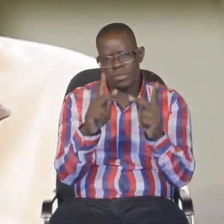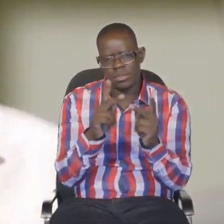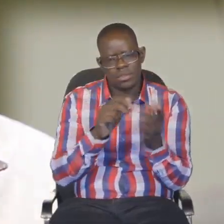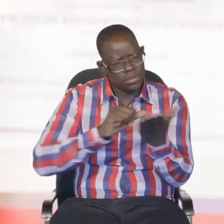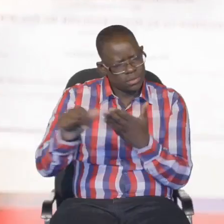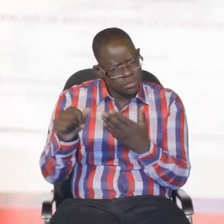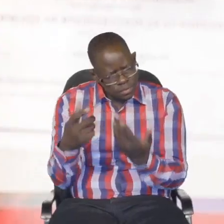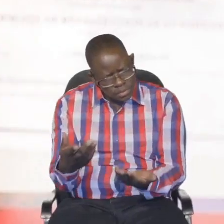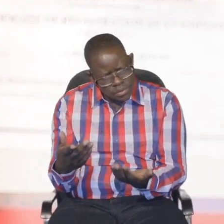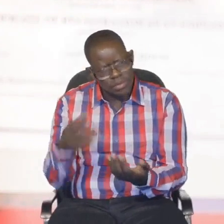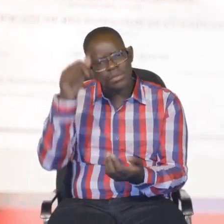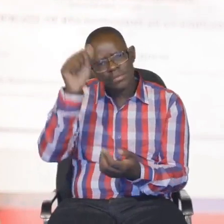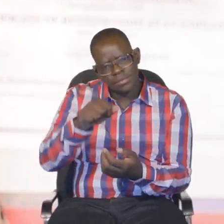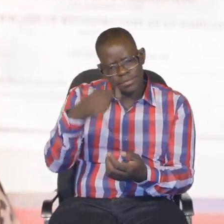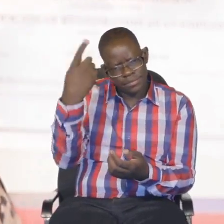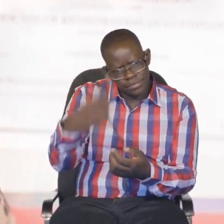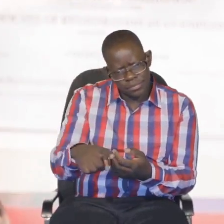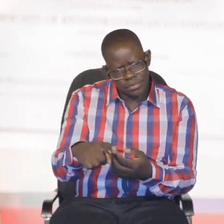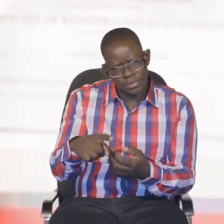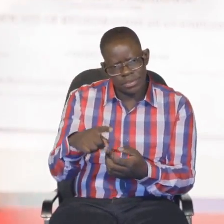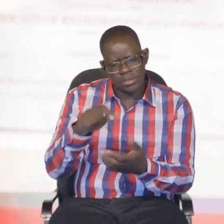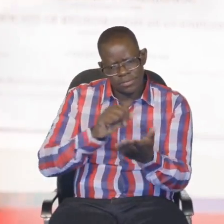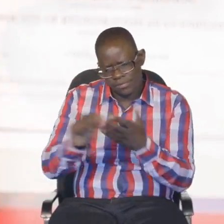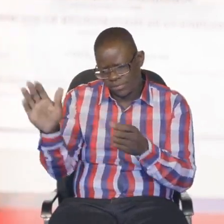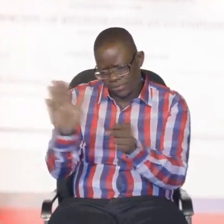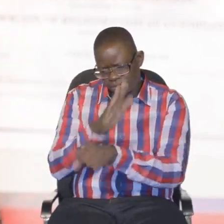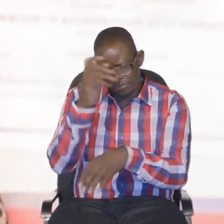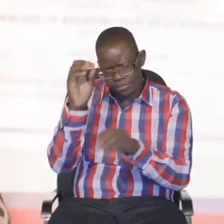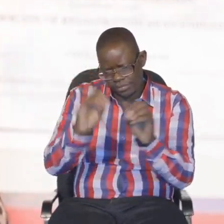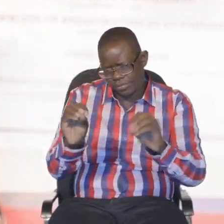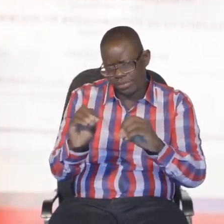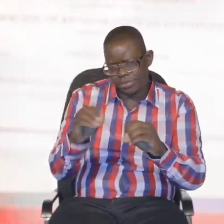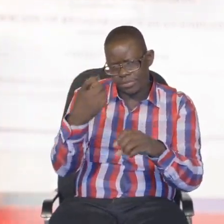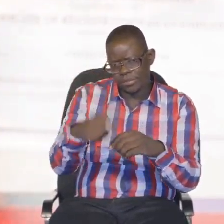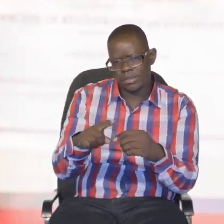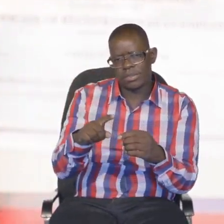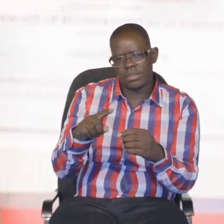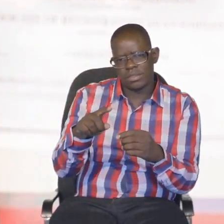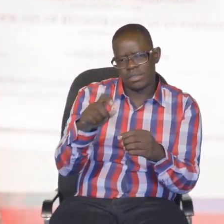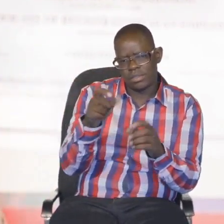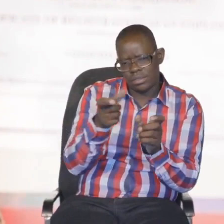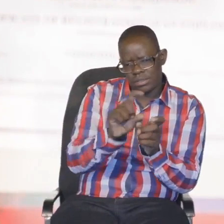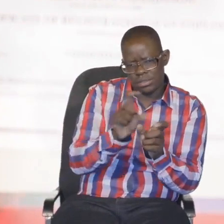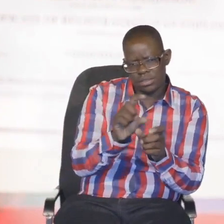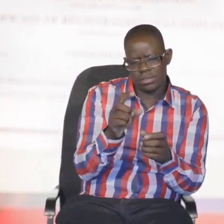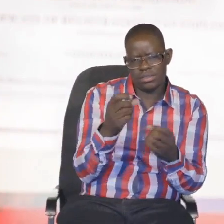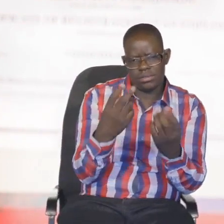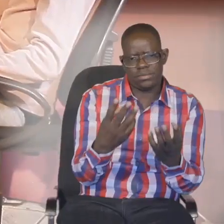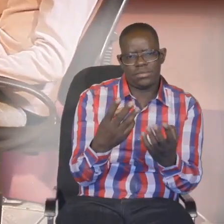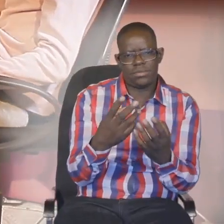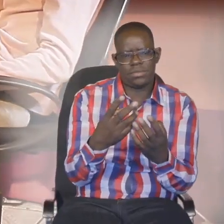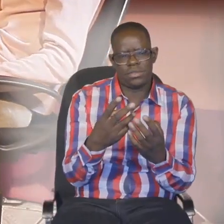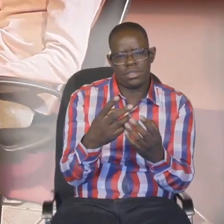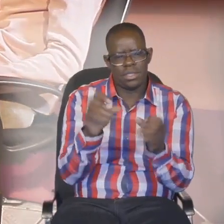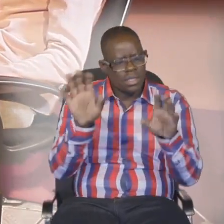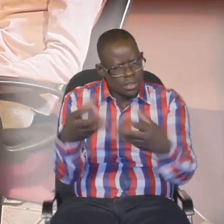you pay them? Yes, but I couldn't pay the full outstanding amount. Now they charge me an interest. And how much